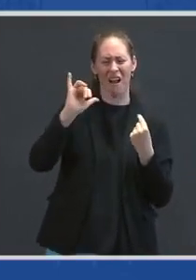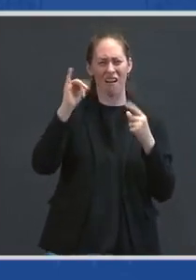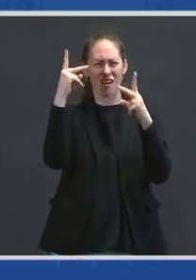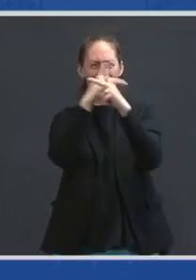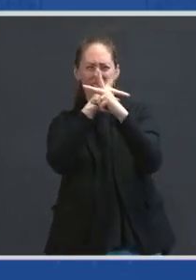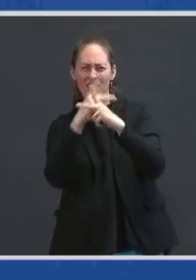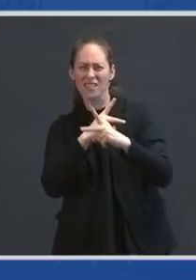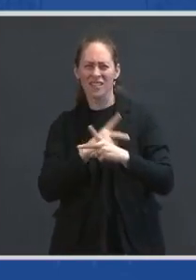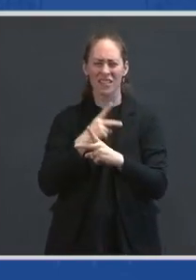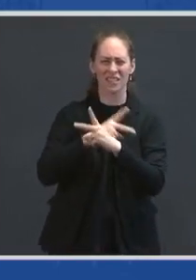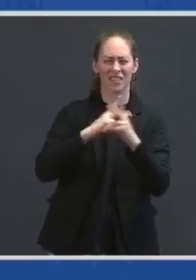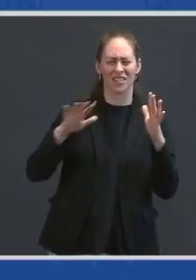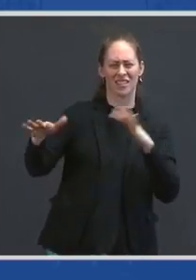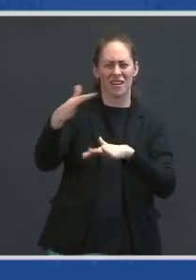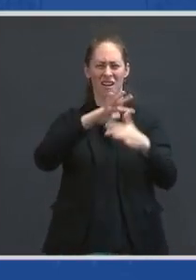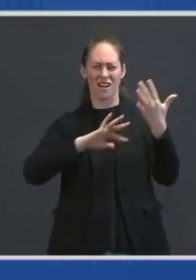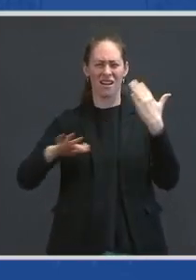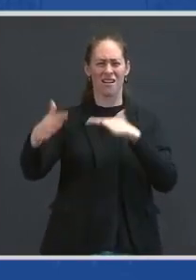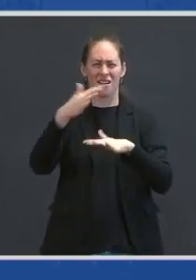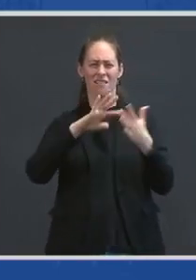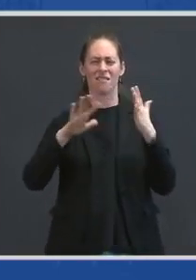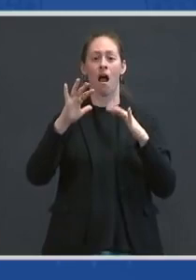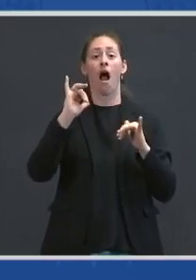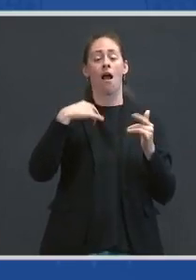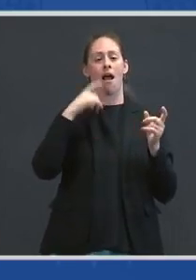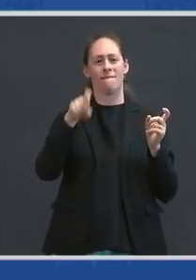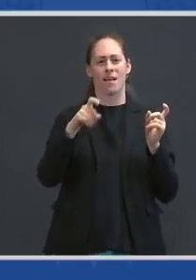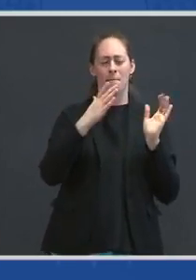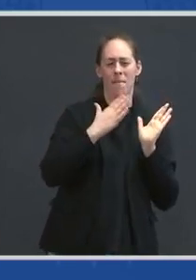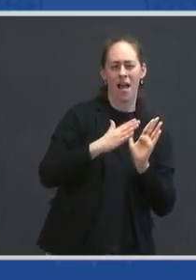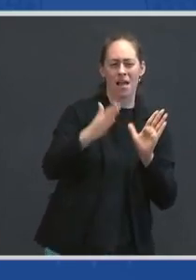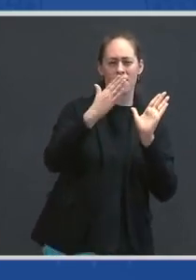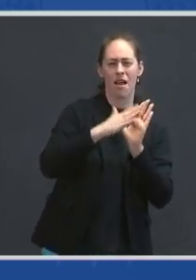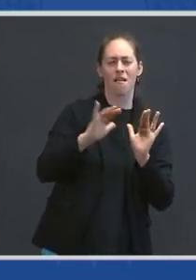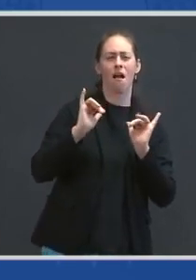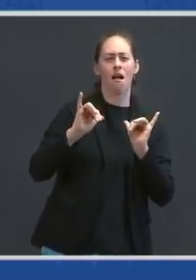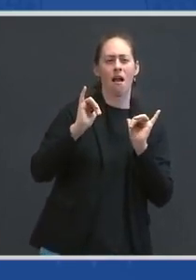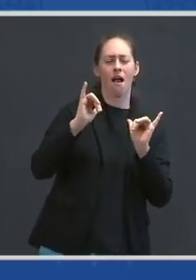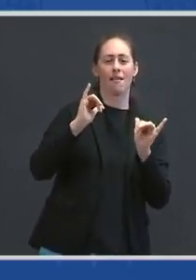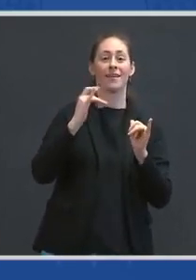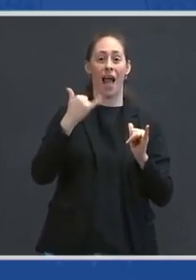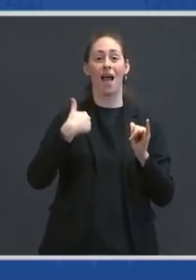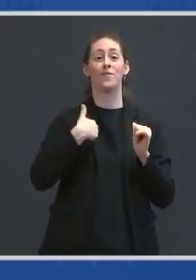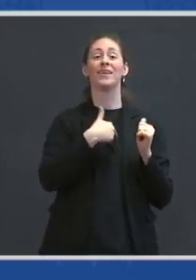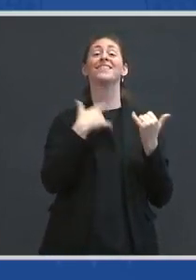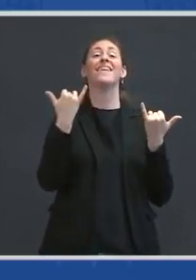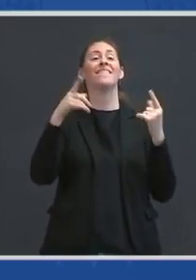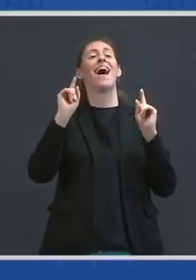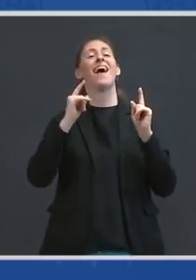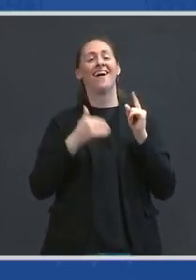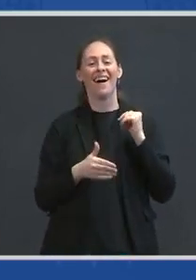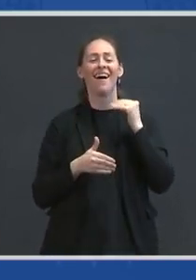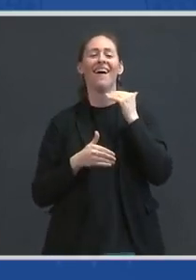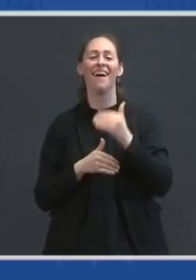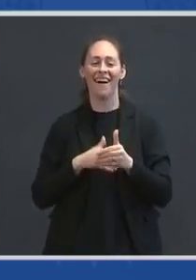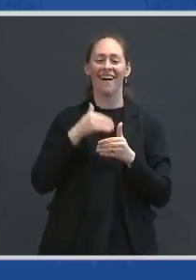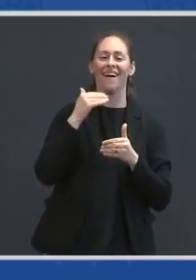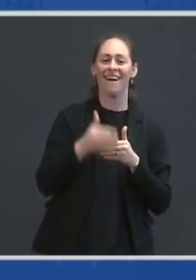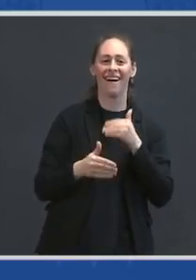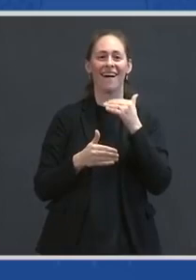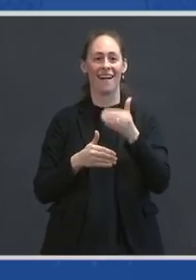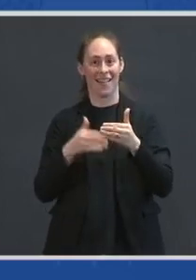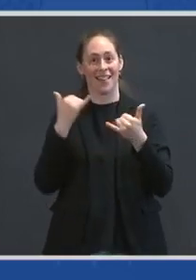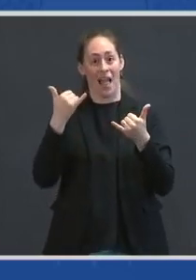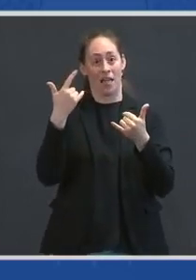plan to get things moving. That's what we're seeing right now. The weeks before I became president, the previous administration saw 6